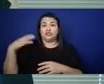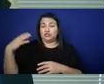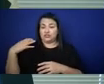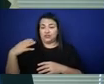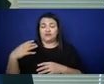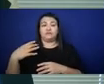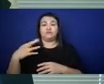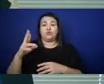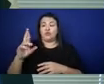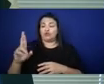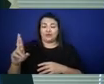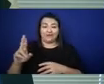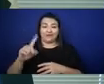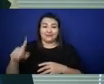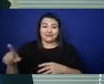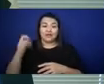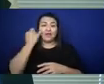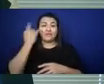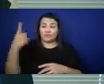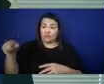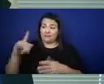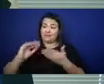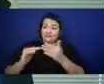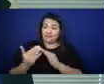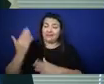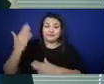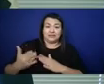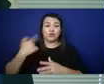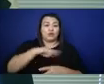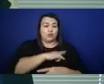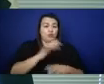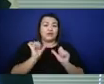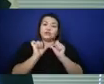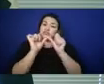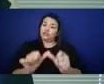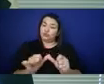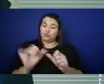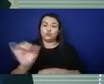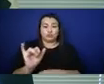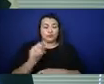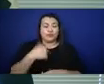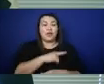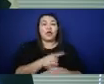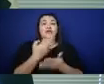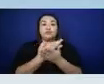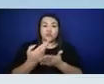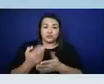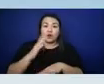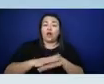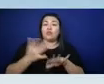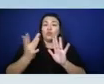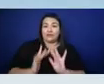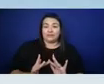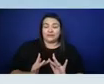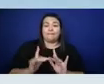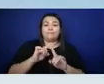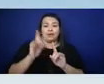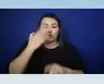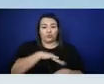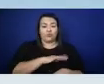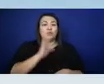better job of getting that information to people. Thank you for raising that issue. And